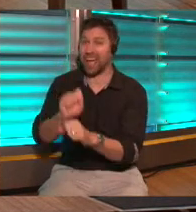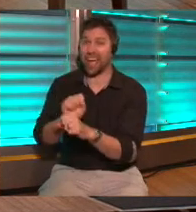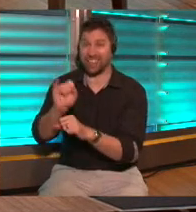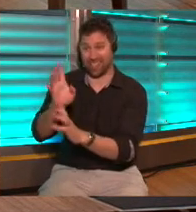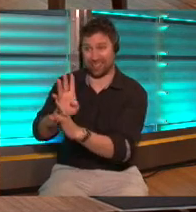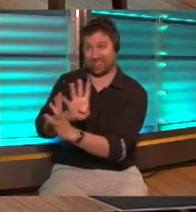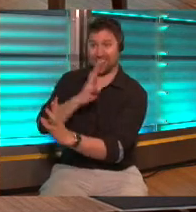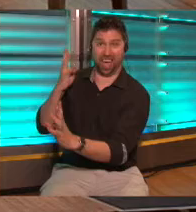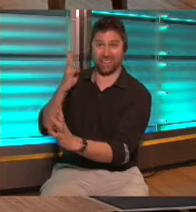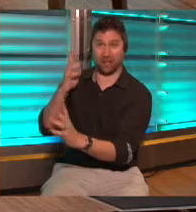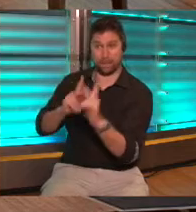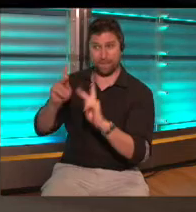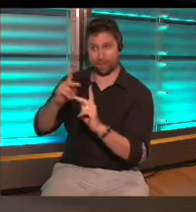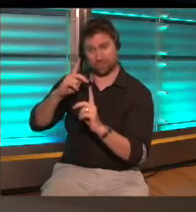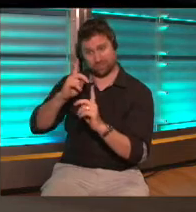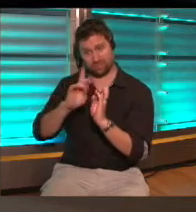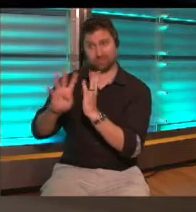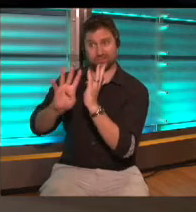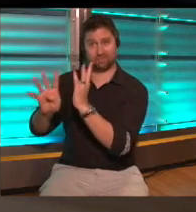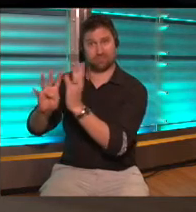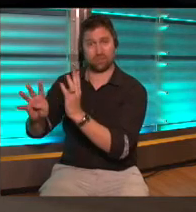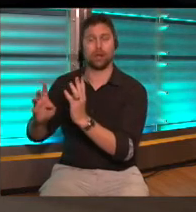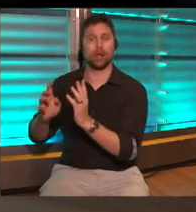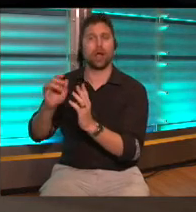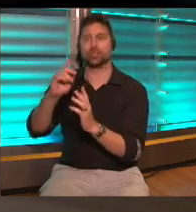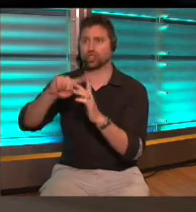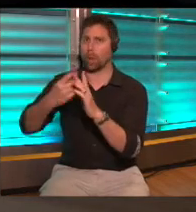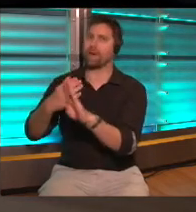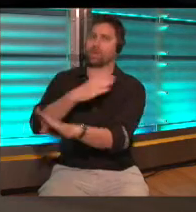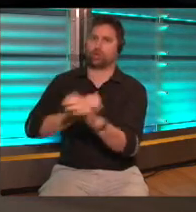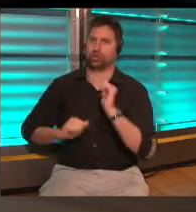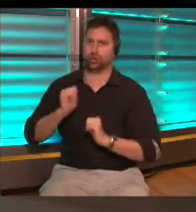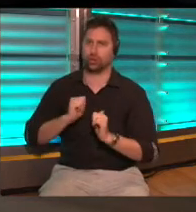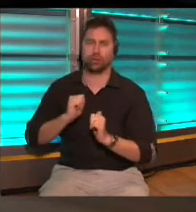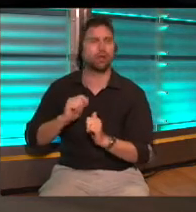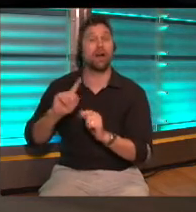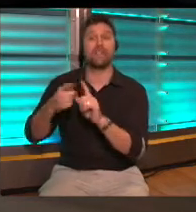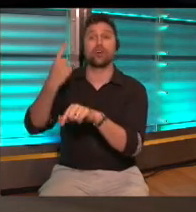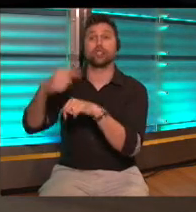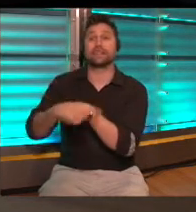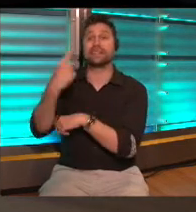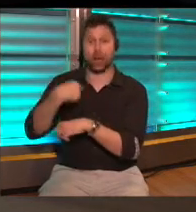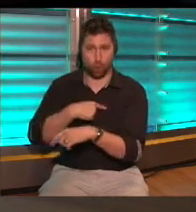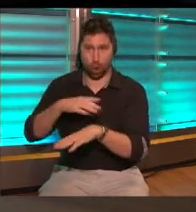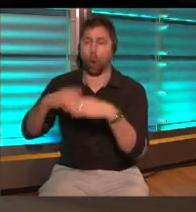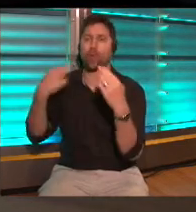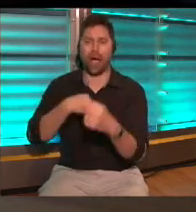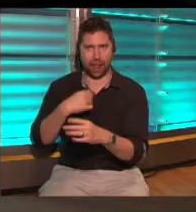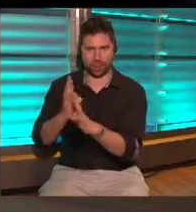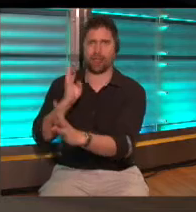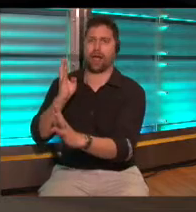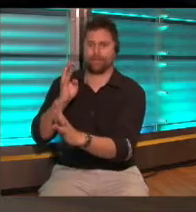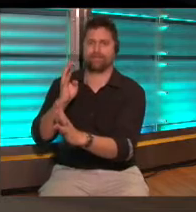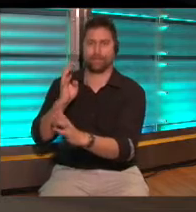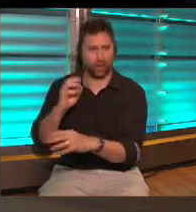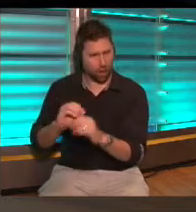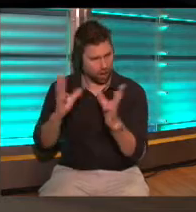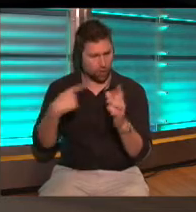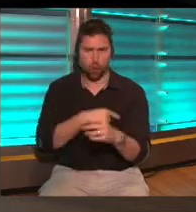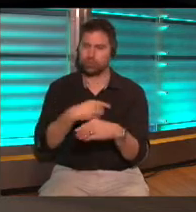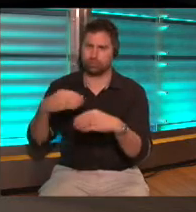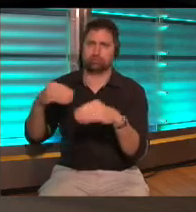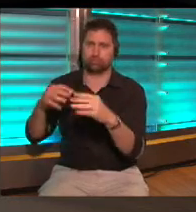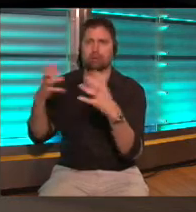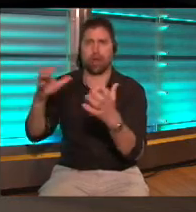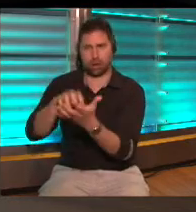actually before the show, and it was the first day we opened, we had a line, mm-hmm. and obviously we would sell out of cupcakes.